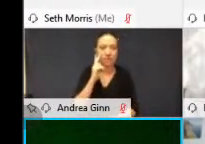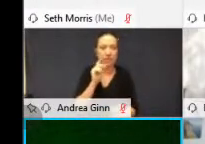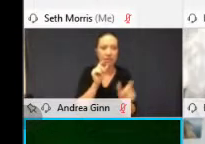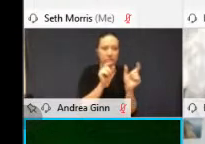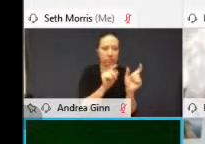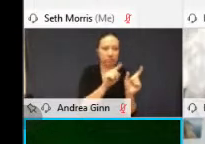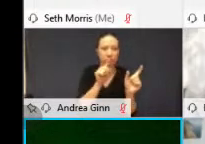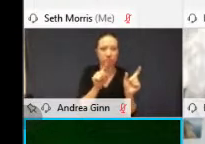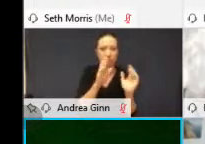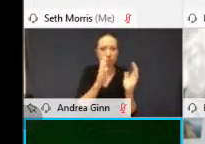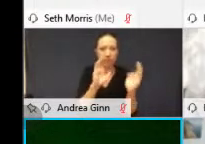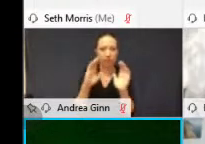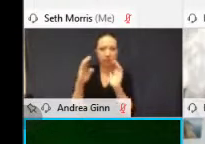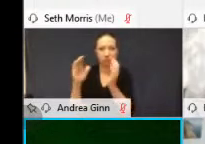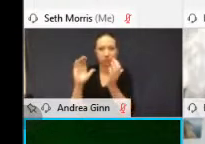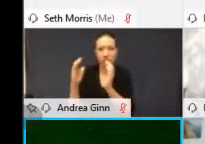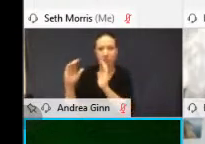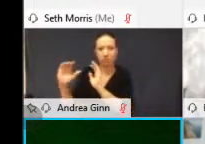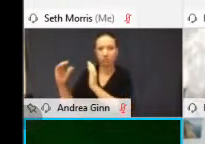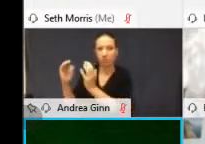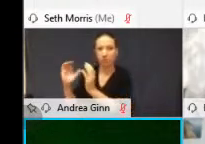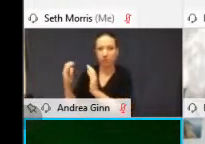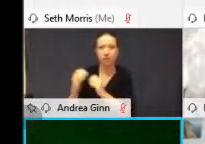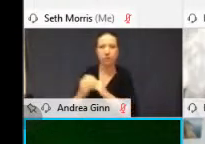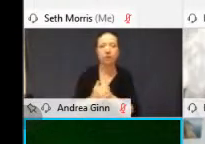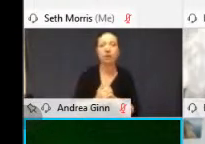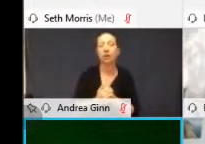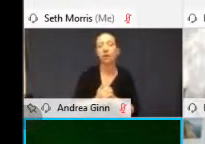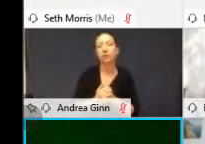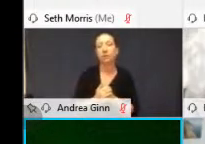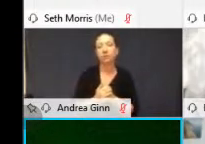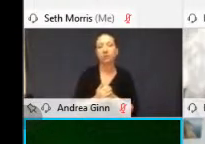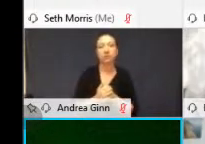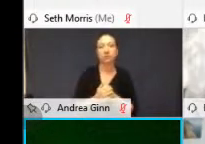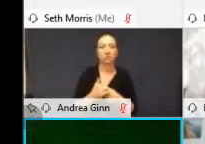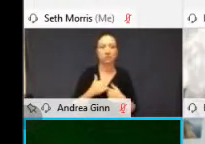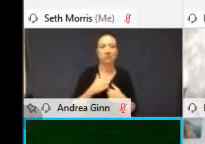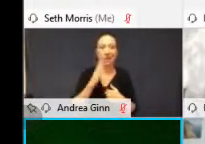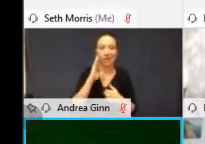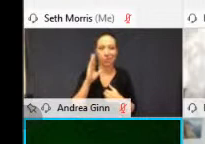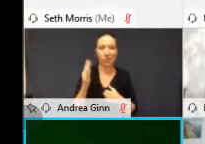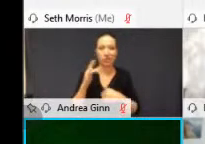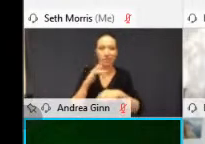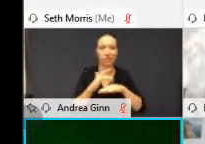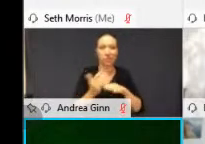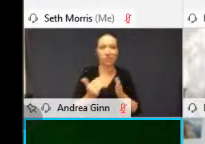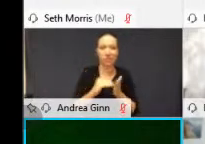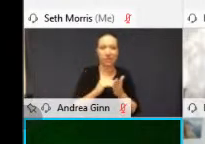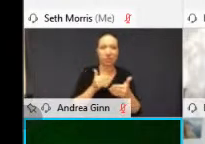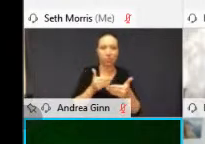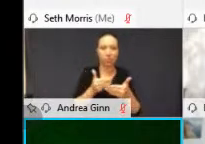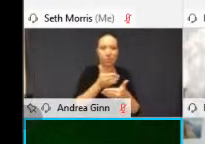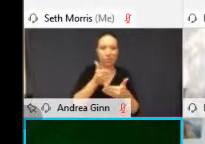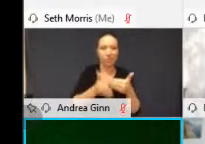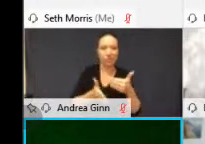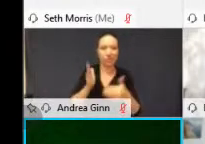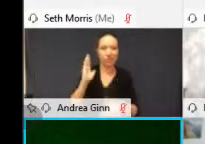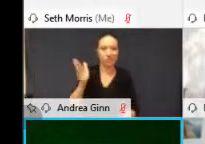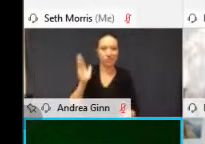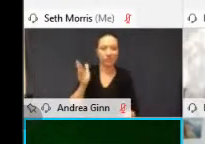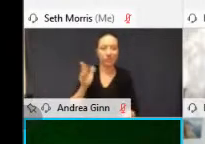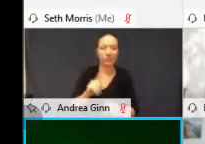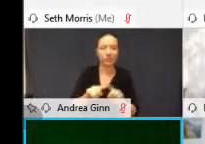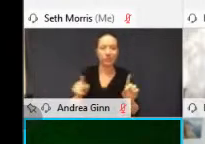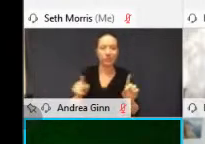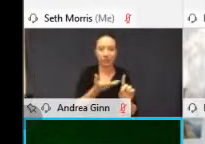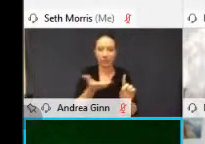side. And I will actually revisit this at the end of my talk. But here are the